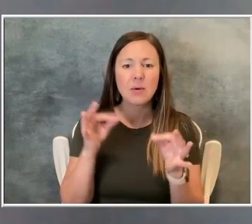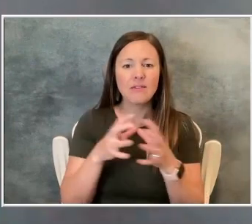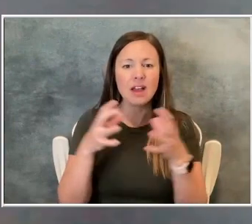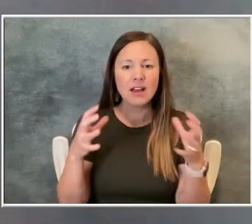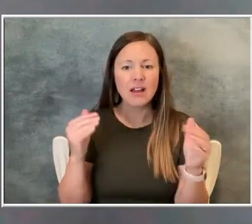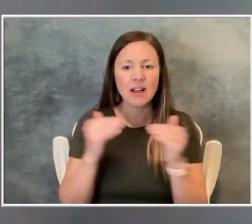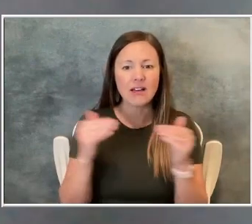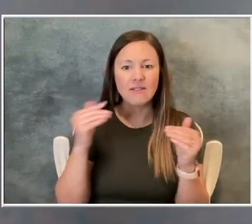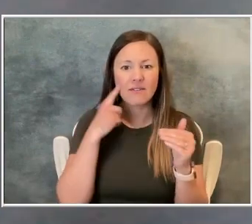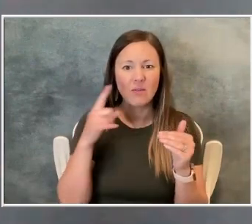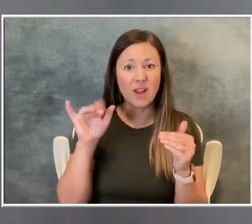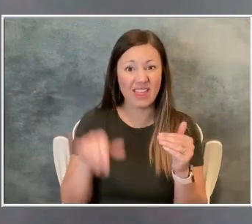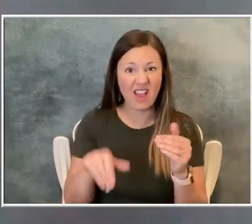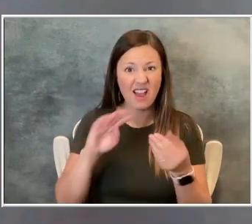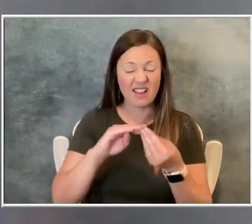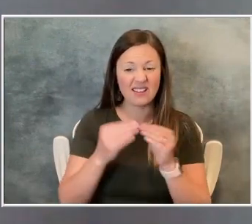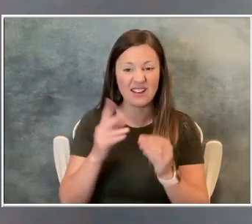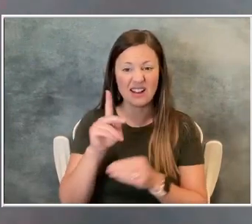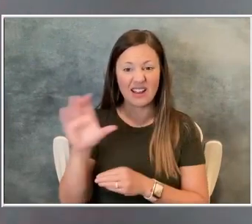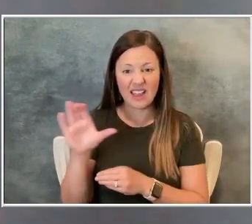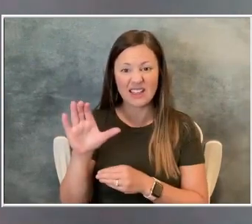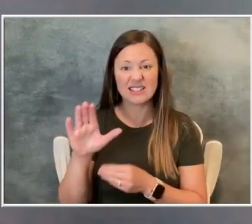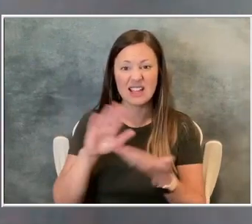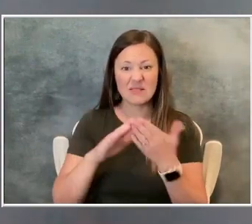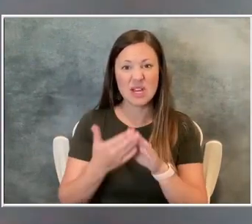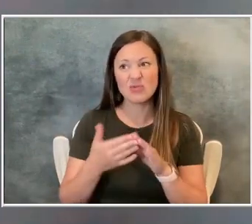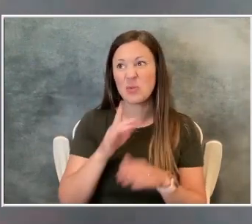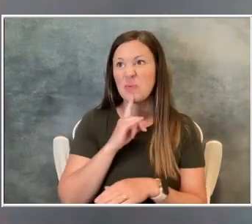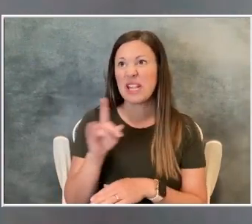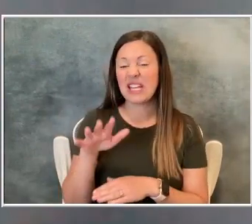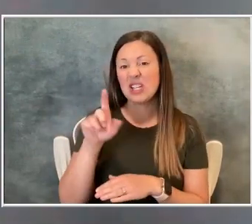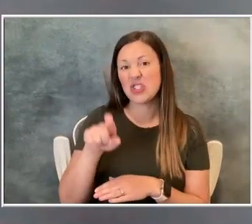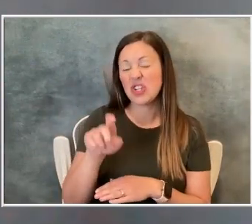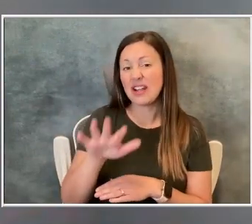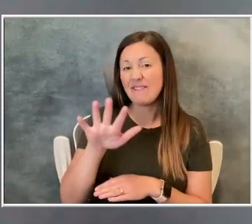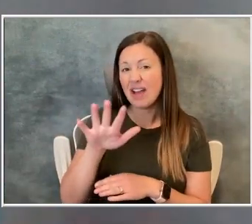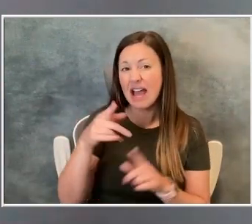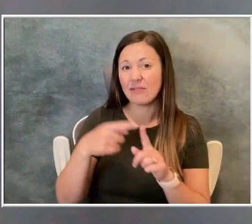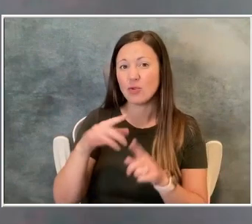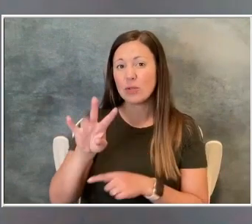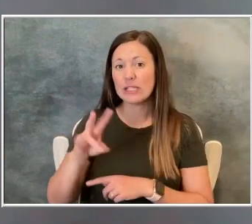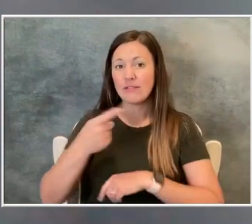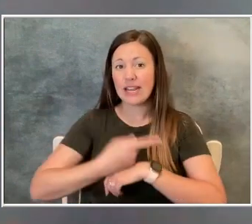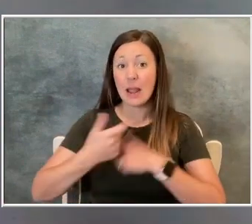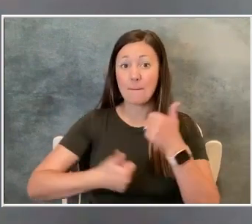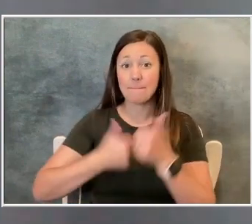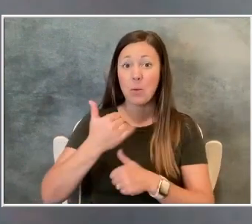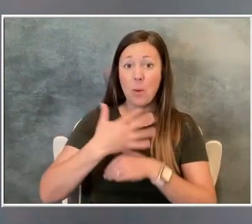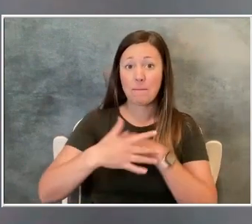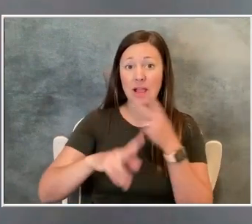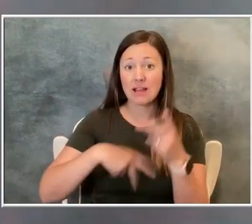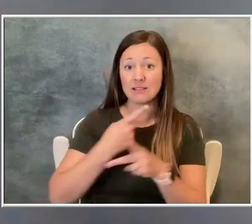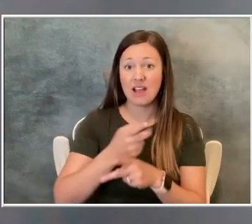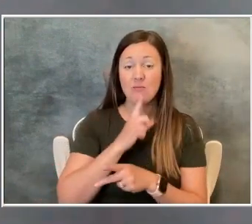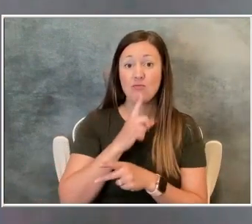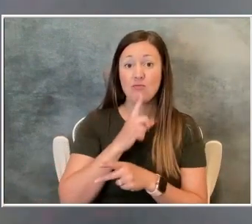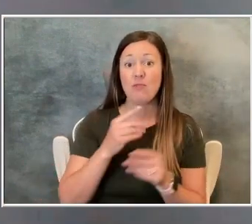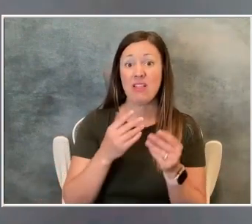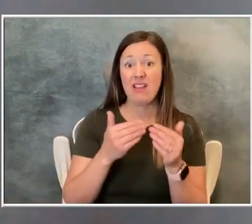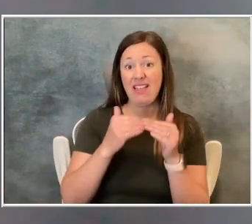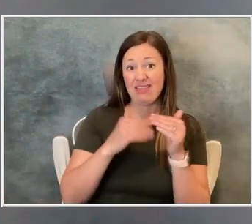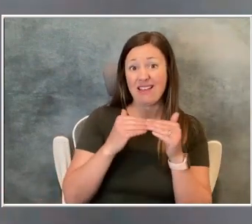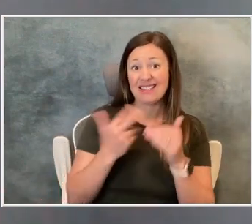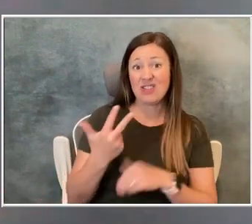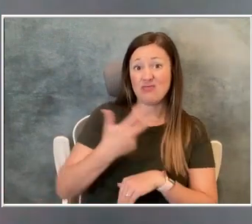blood supply in the KC Metro is 5 to 7 days, and most blood types are running at a lower than 3-day